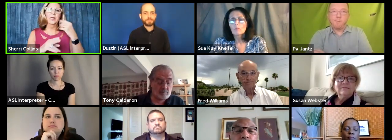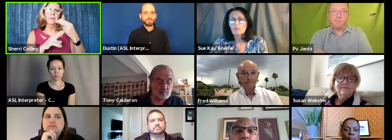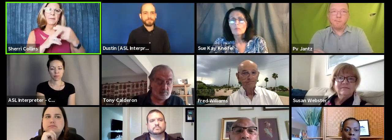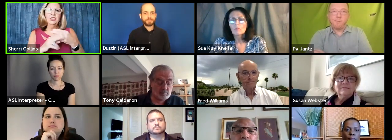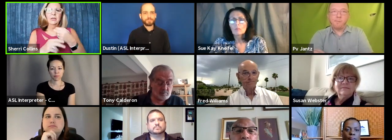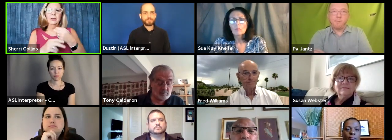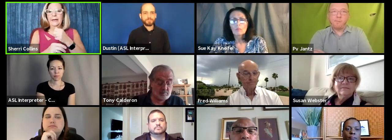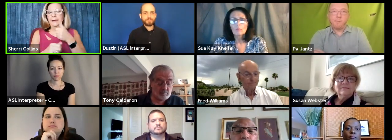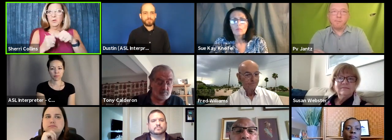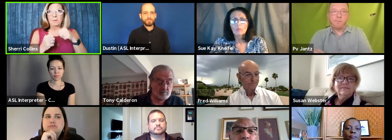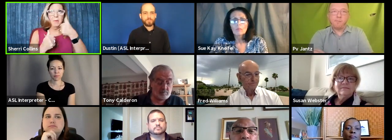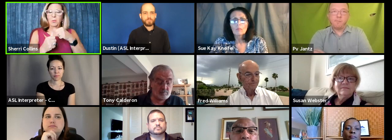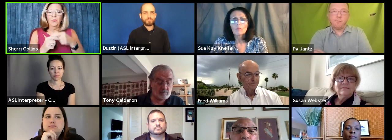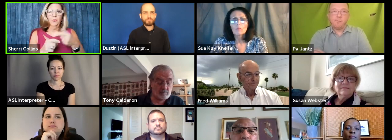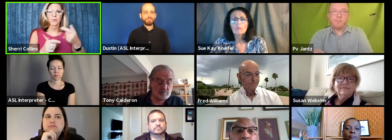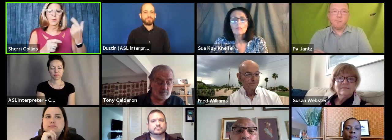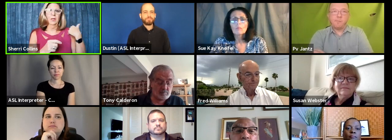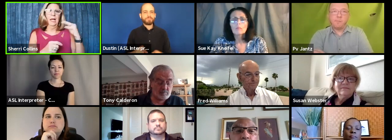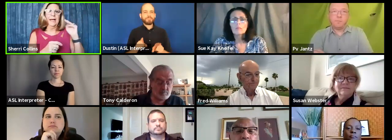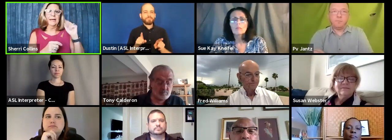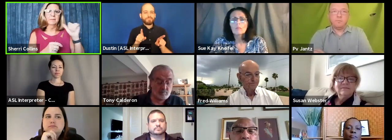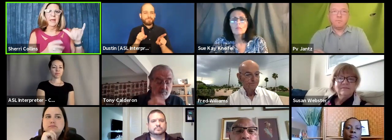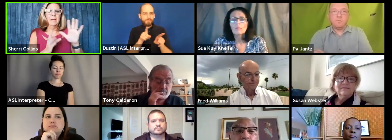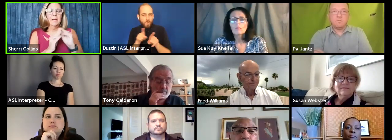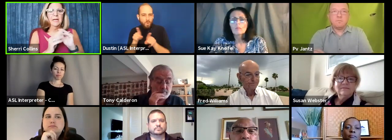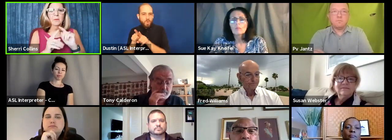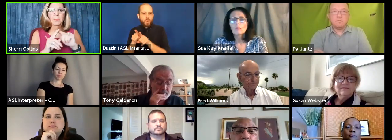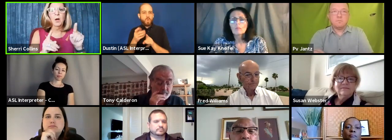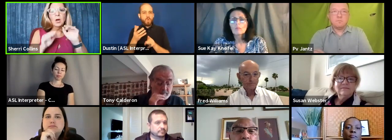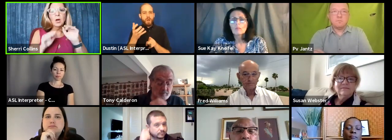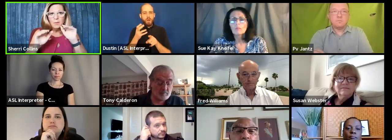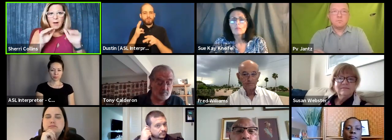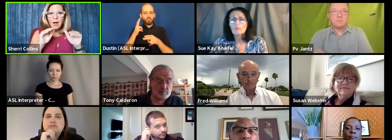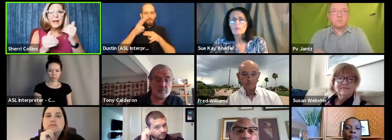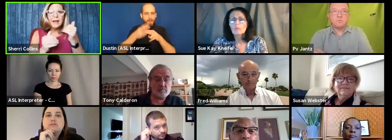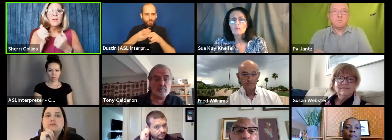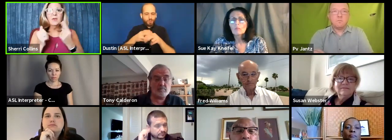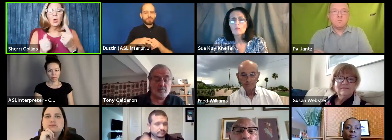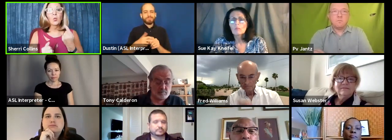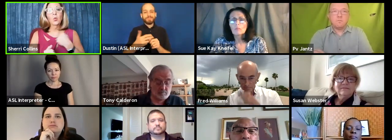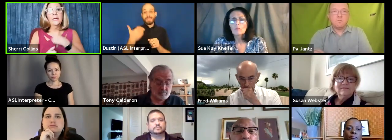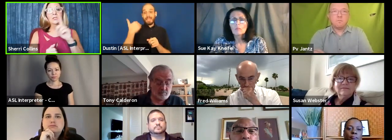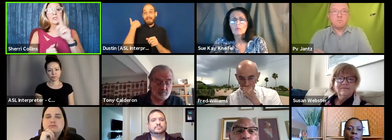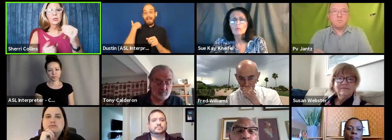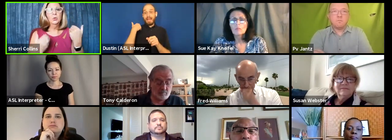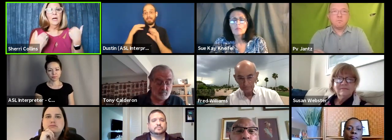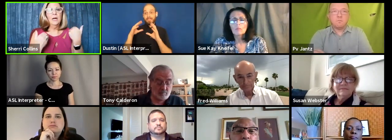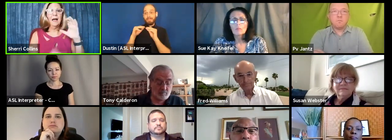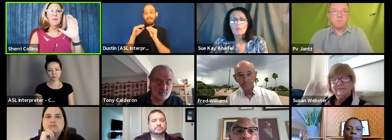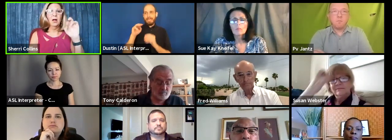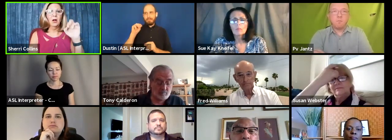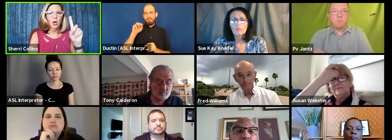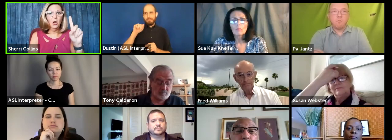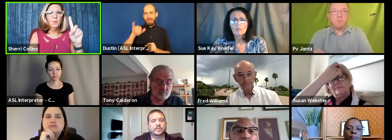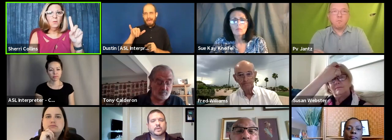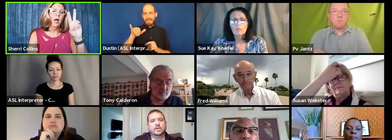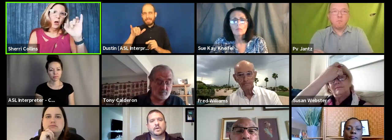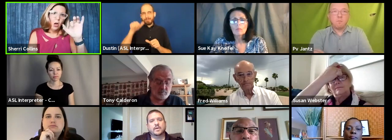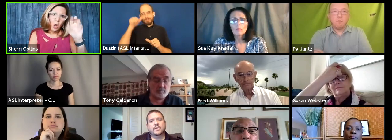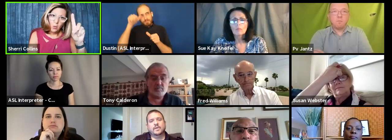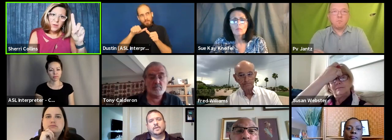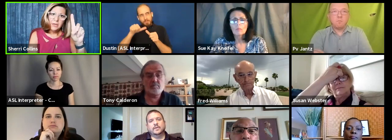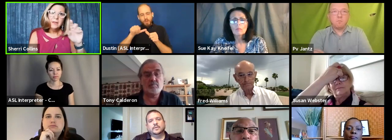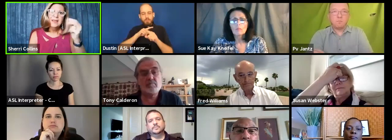Also, I wanted to mention, I can't remember from the last May meeting, but I want to remind everyone, we do have a